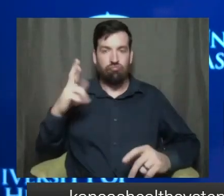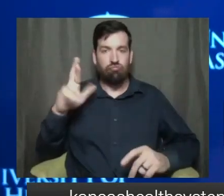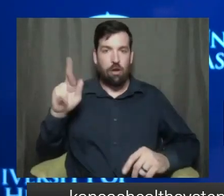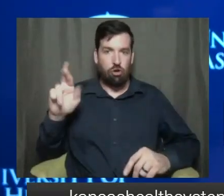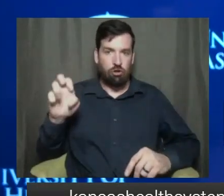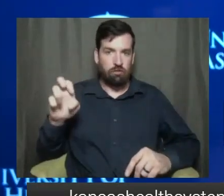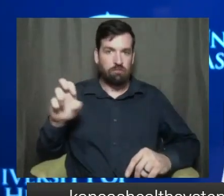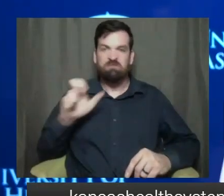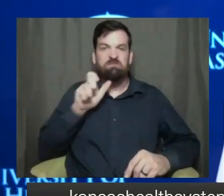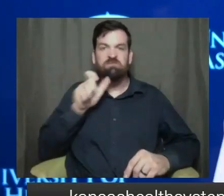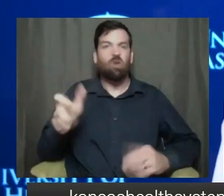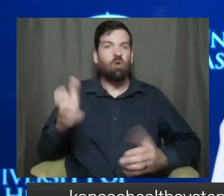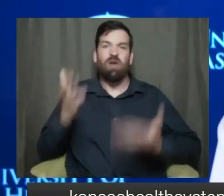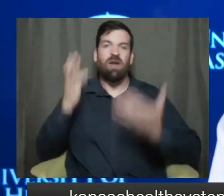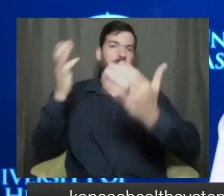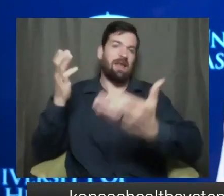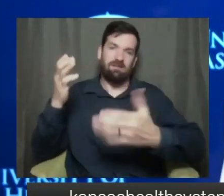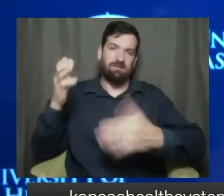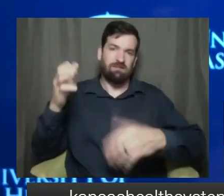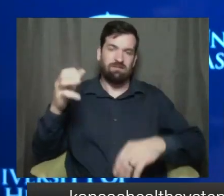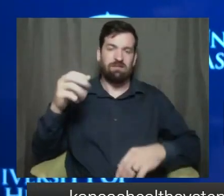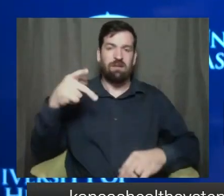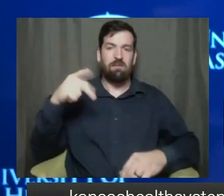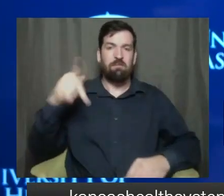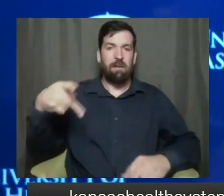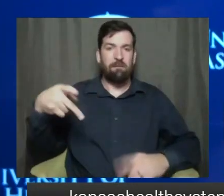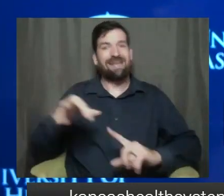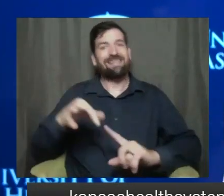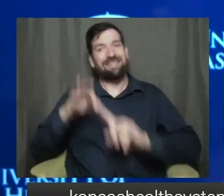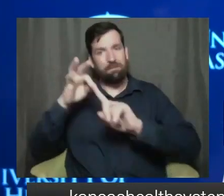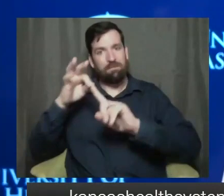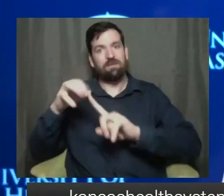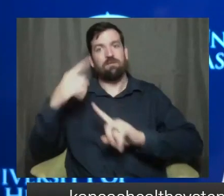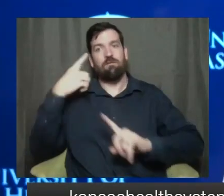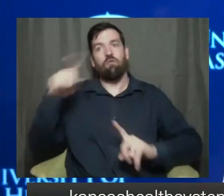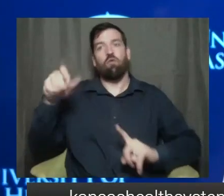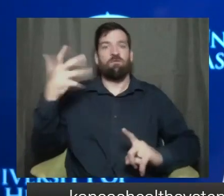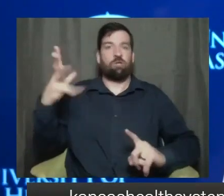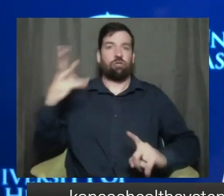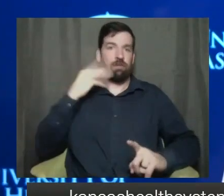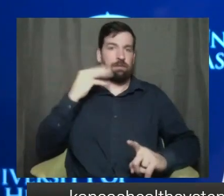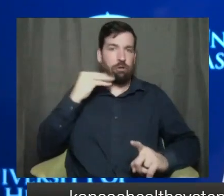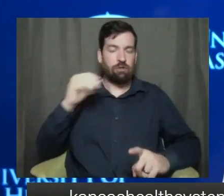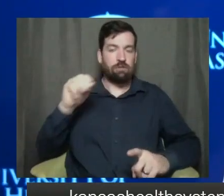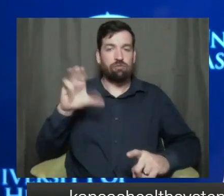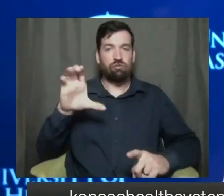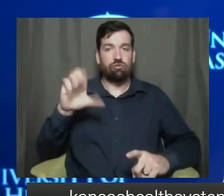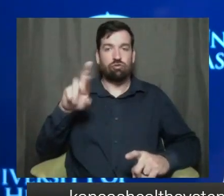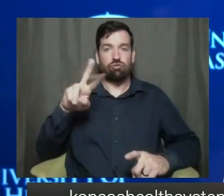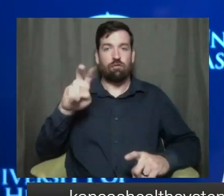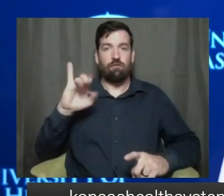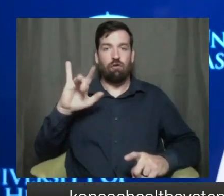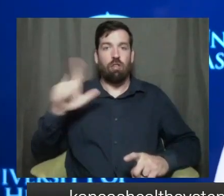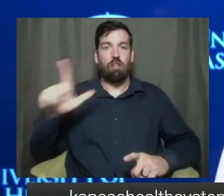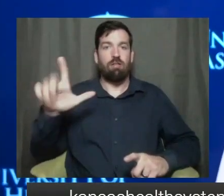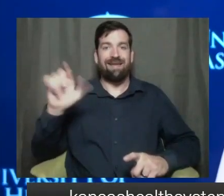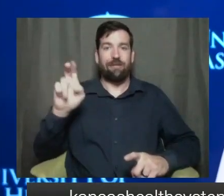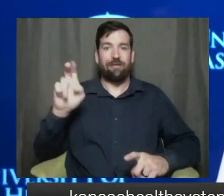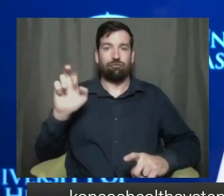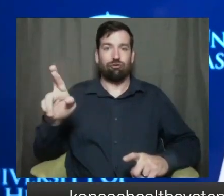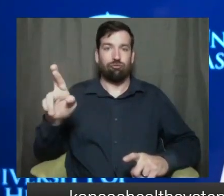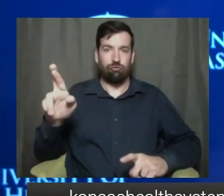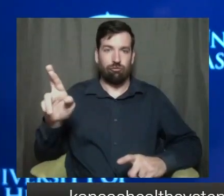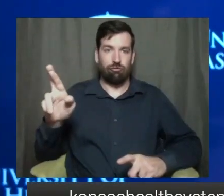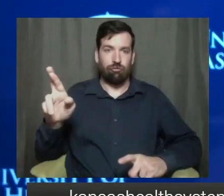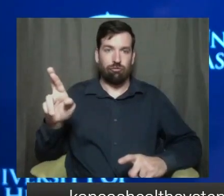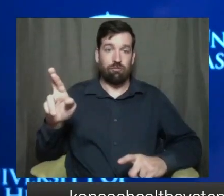vaginal cancers, except in women who've had cervical cancer before. It's probably the biggest risk factor for vaginal cancer. So you, as a rule of